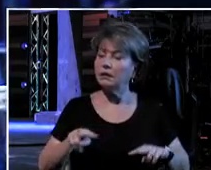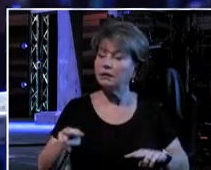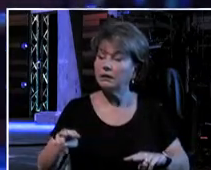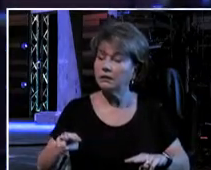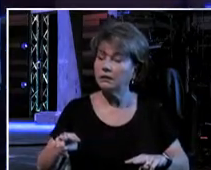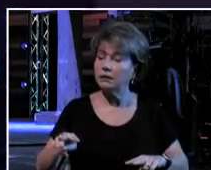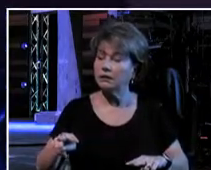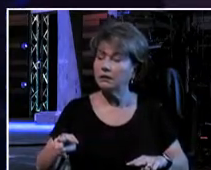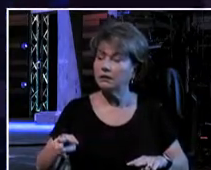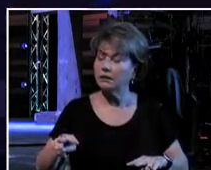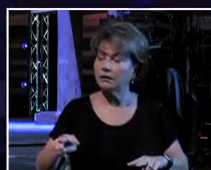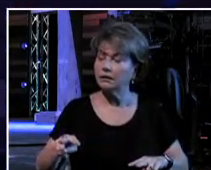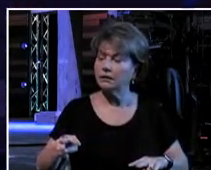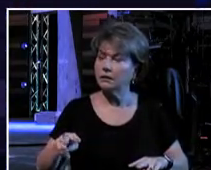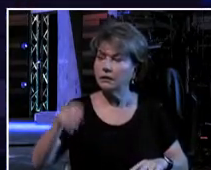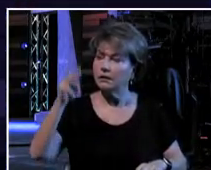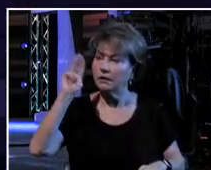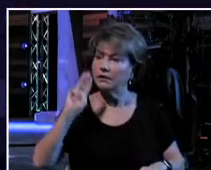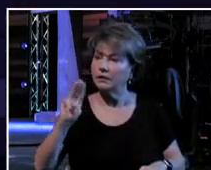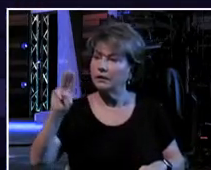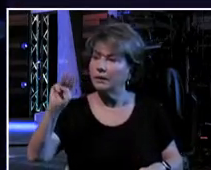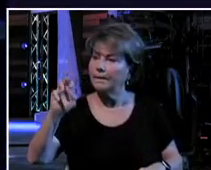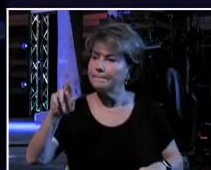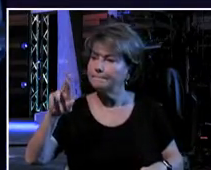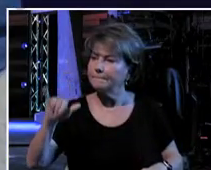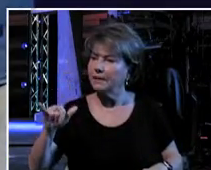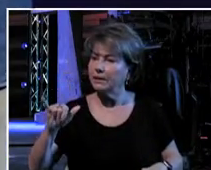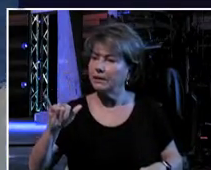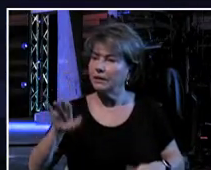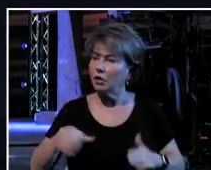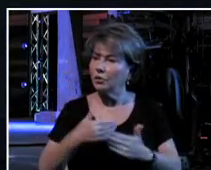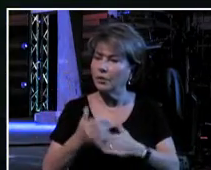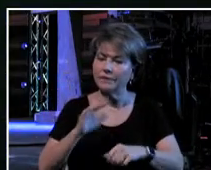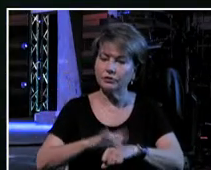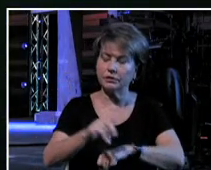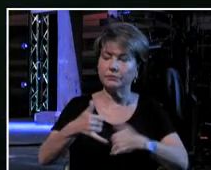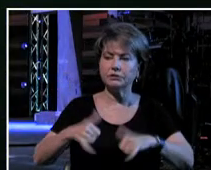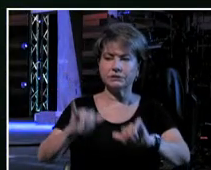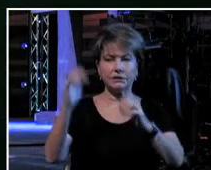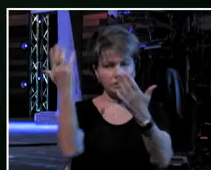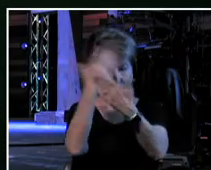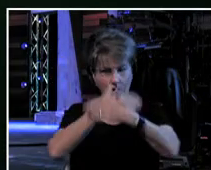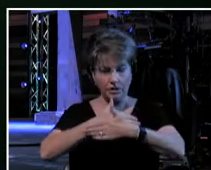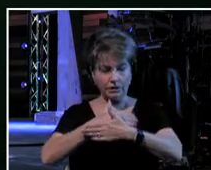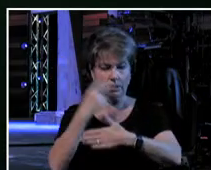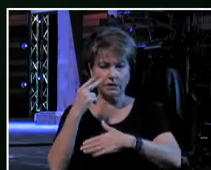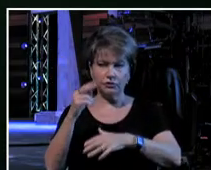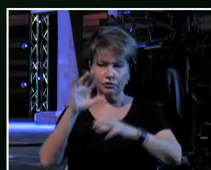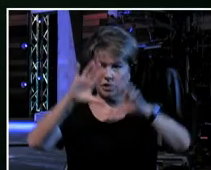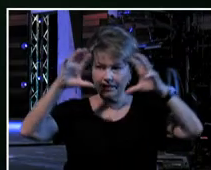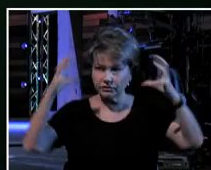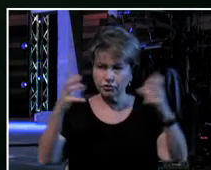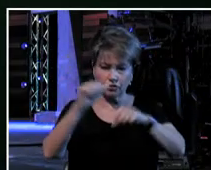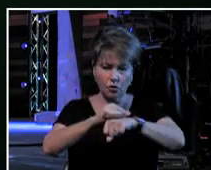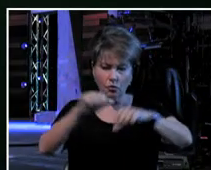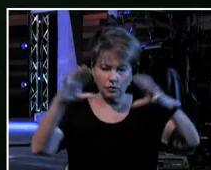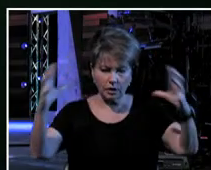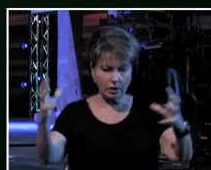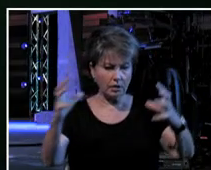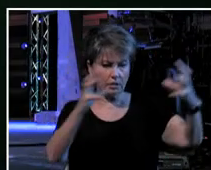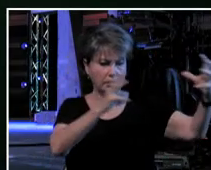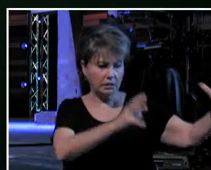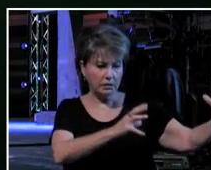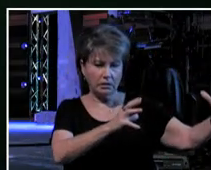that Mary Magdalene came to the tomb early while it was still dark and saw that the stone had been taken away from the tomb.